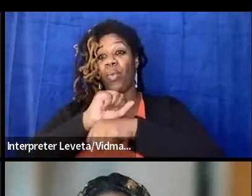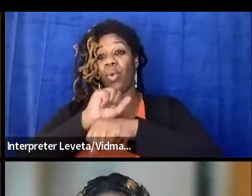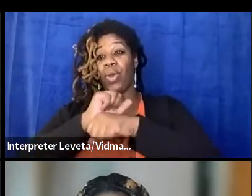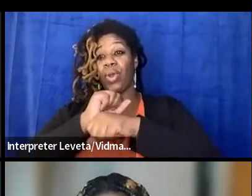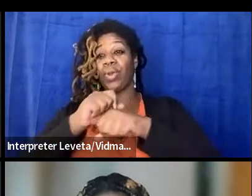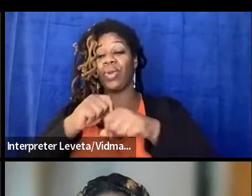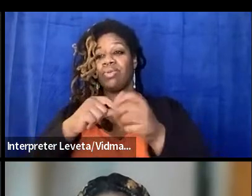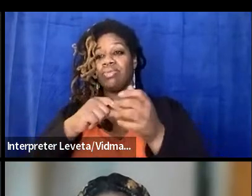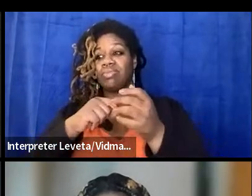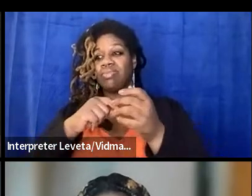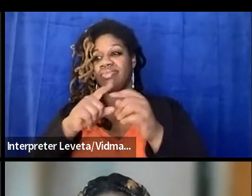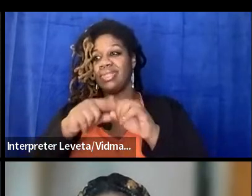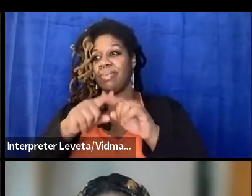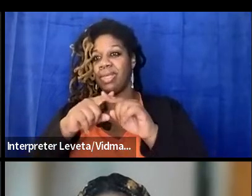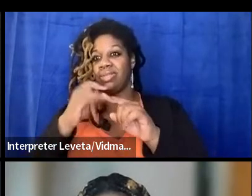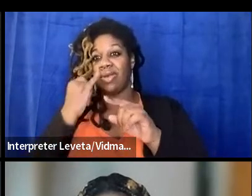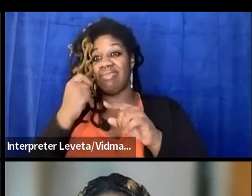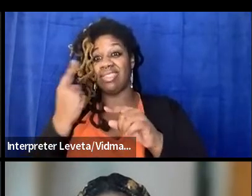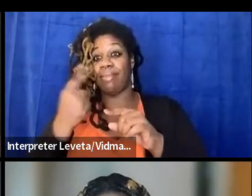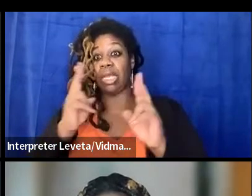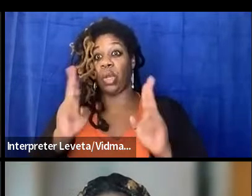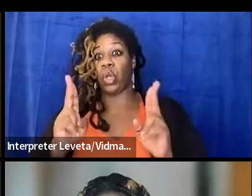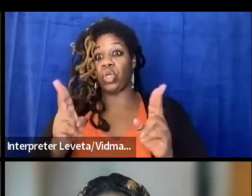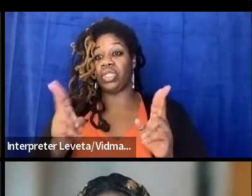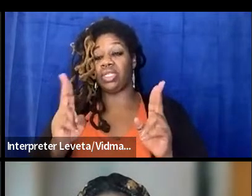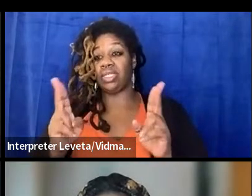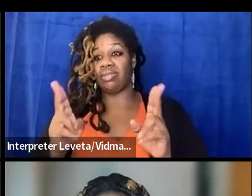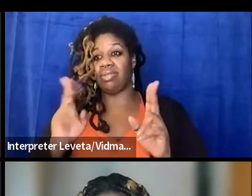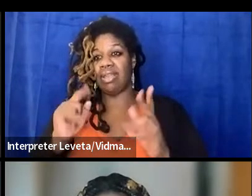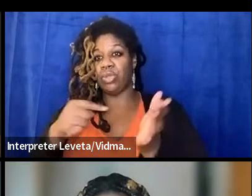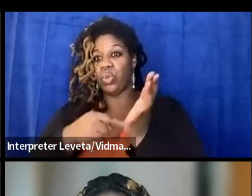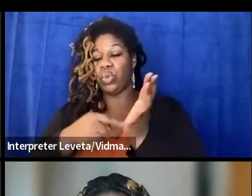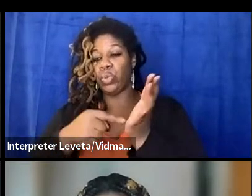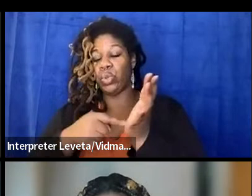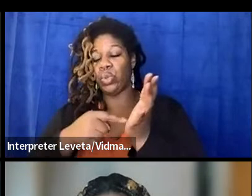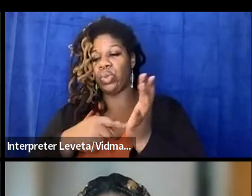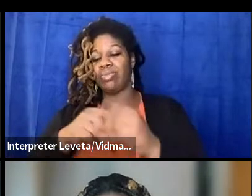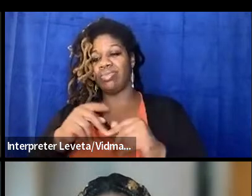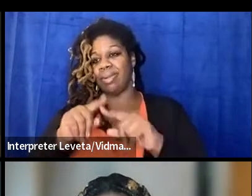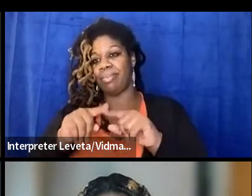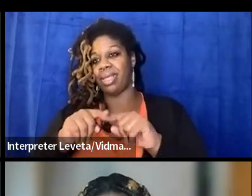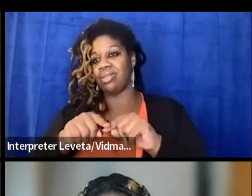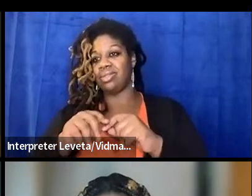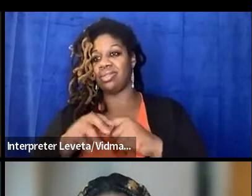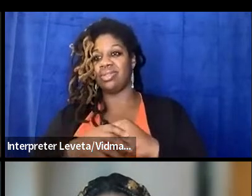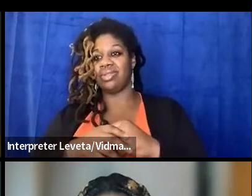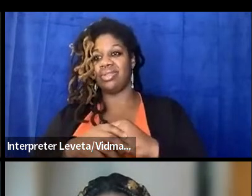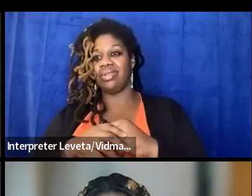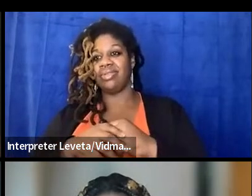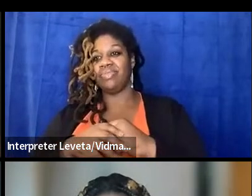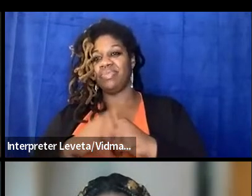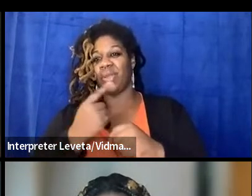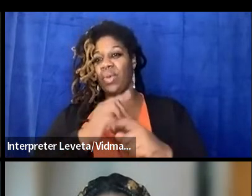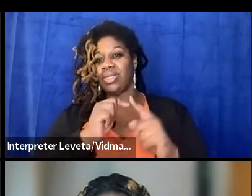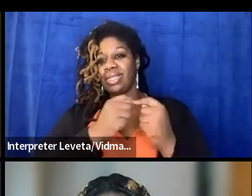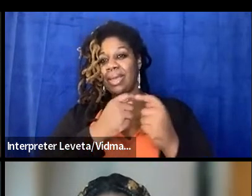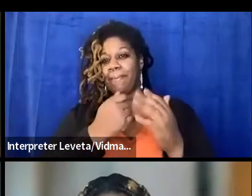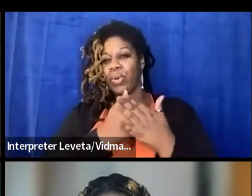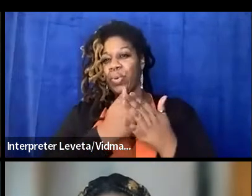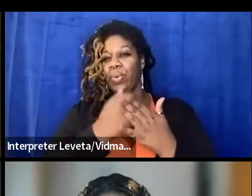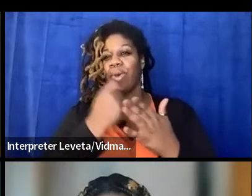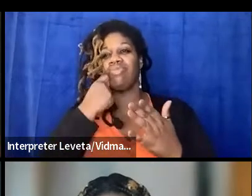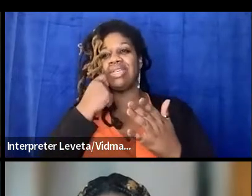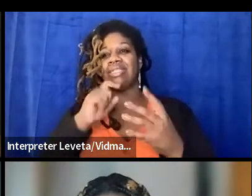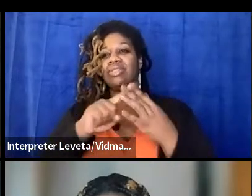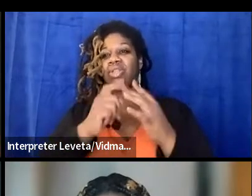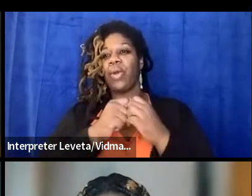of the matters. So yeah, since I just recently started with this team about 4 months ago, I'm still